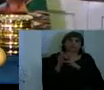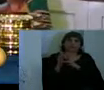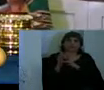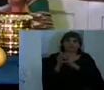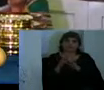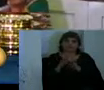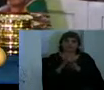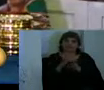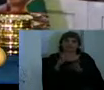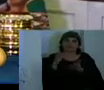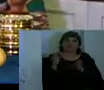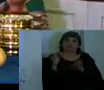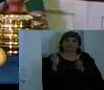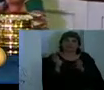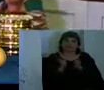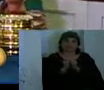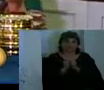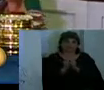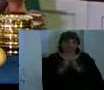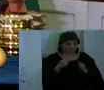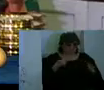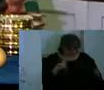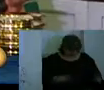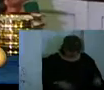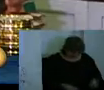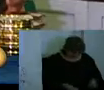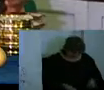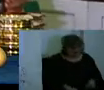breaks with me